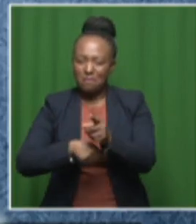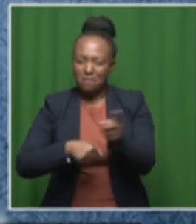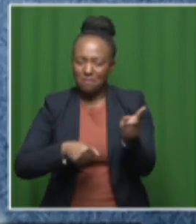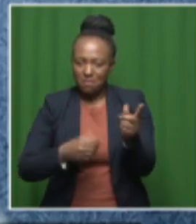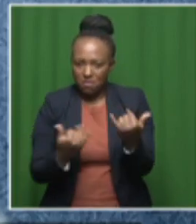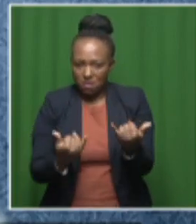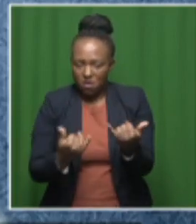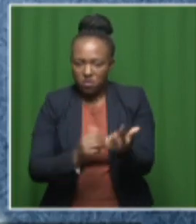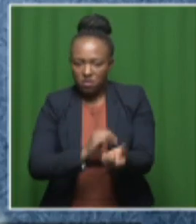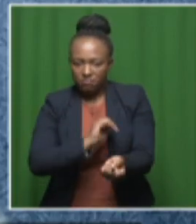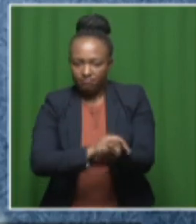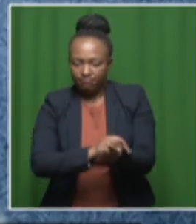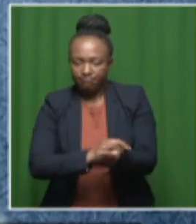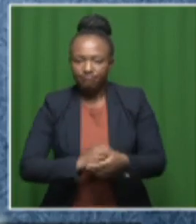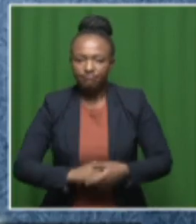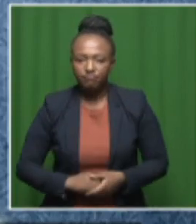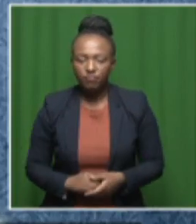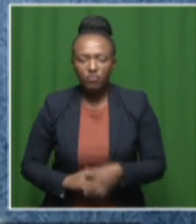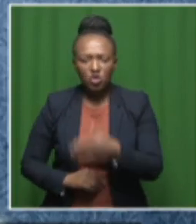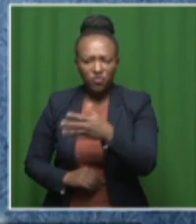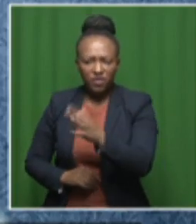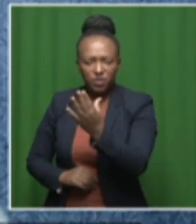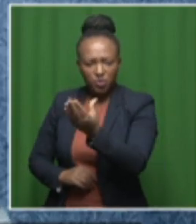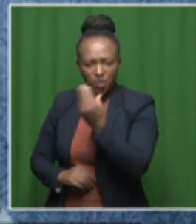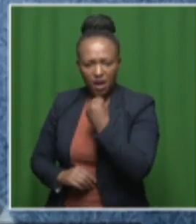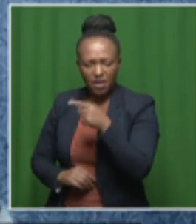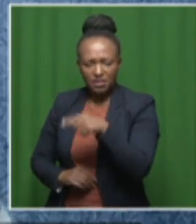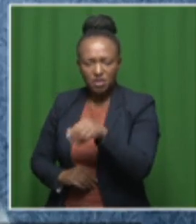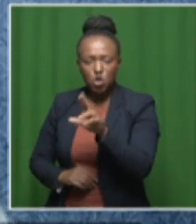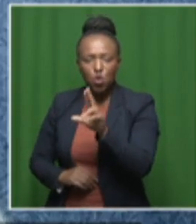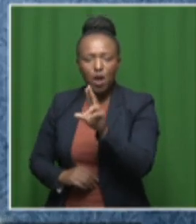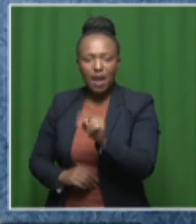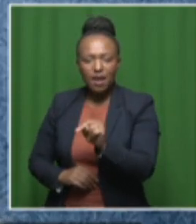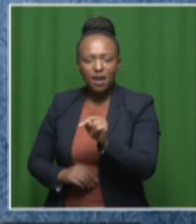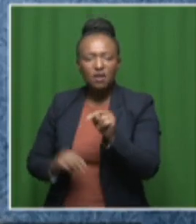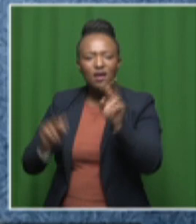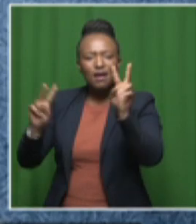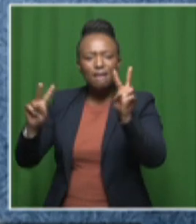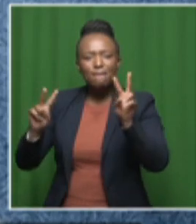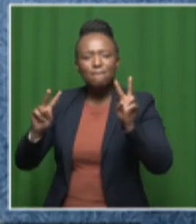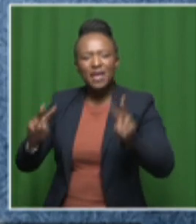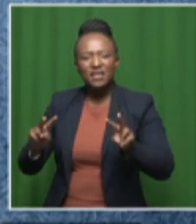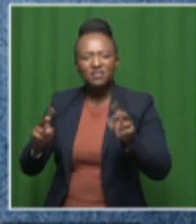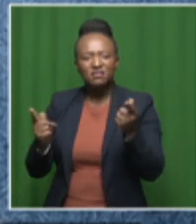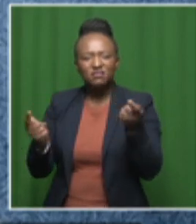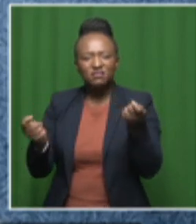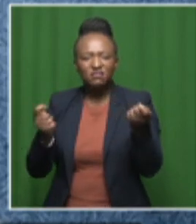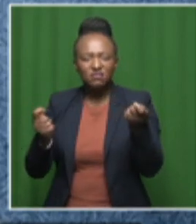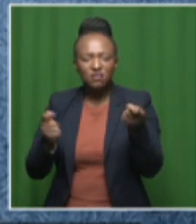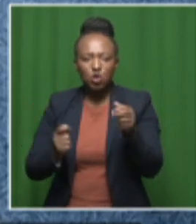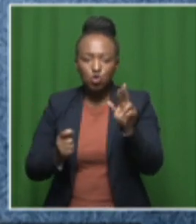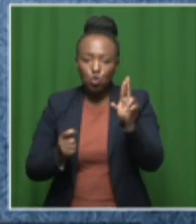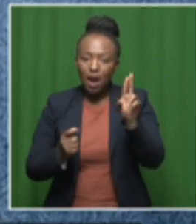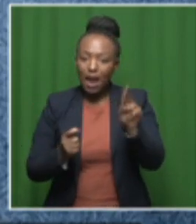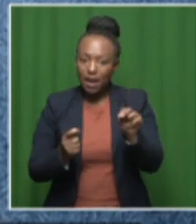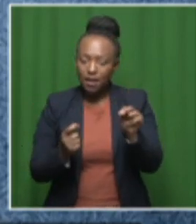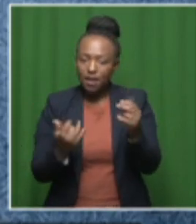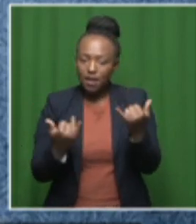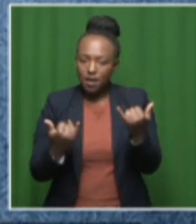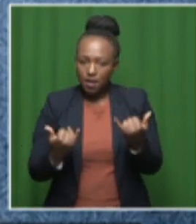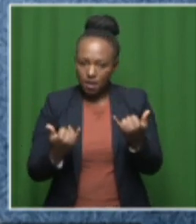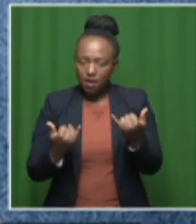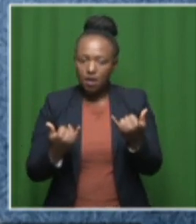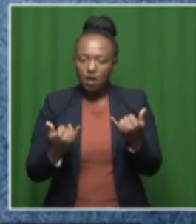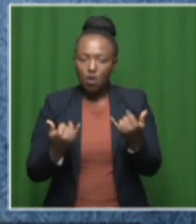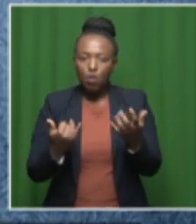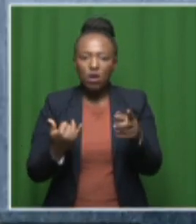moment. Now, you ask about what the UN is doing on peace, for example. What the UN is doing is really to keep the flame of